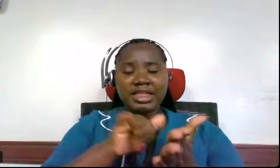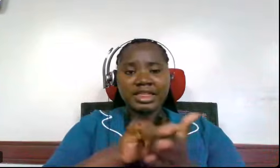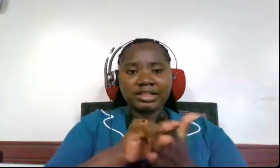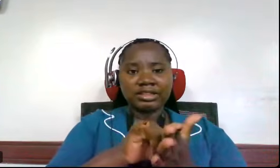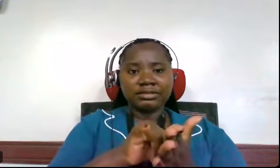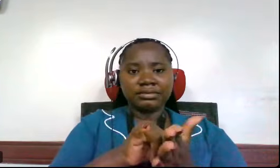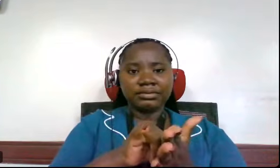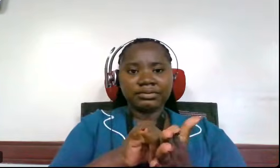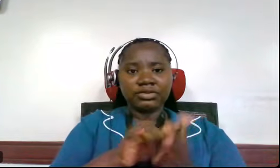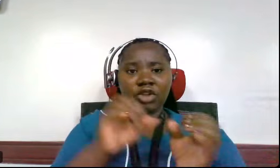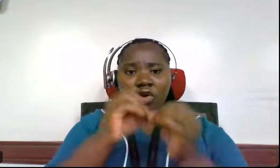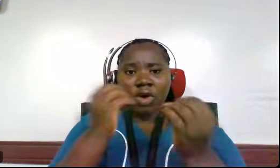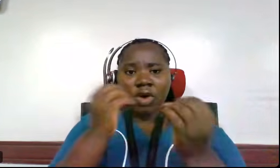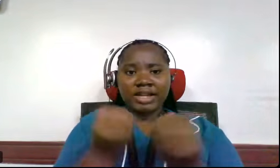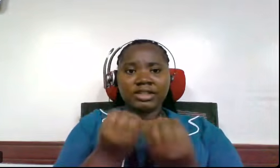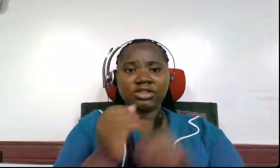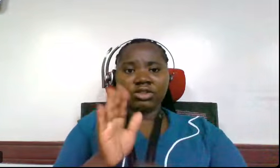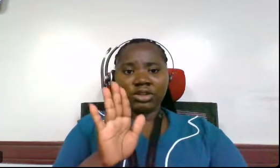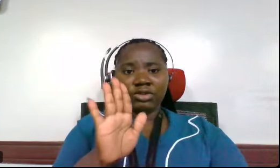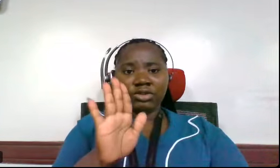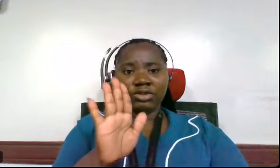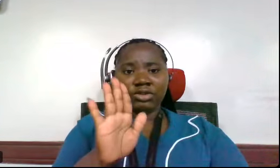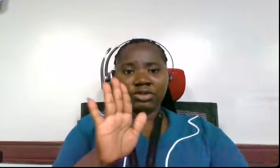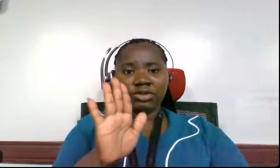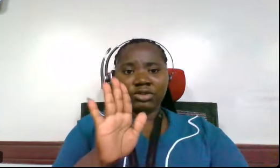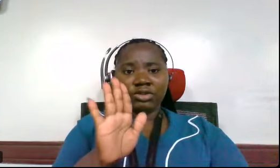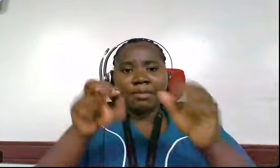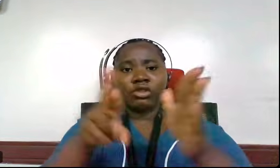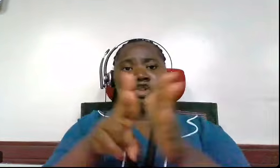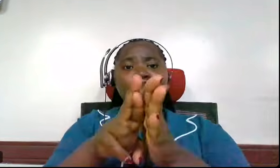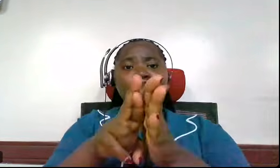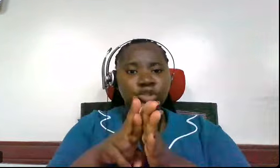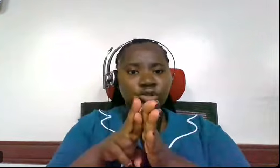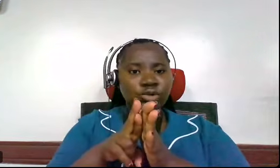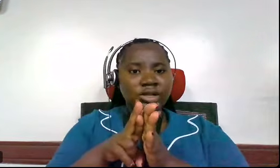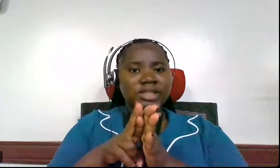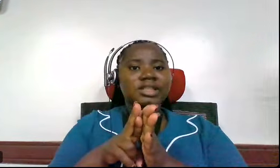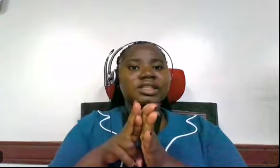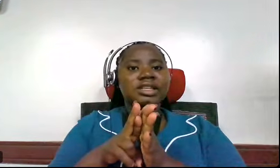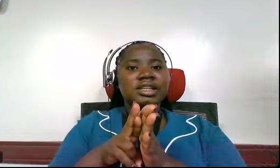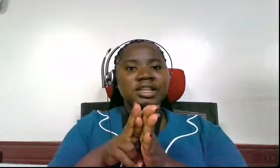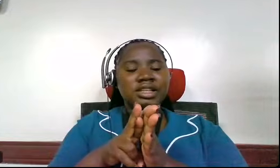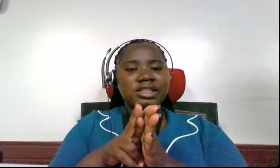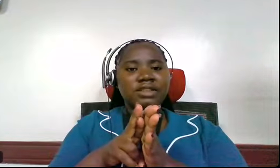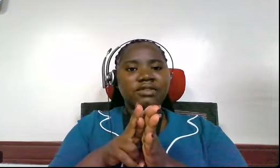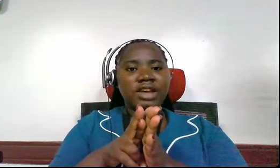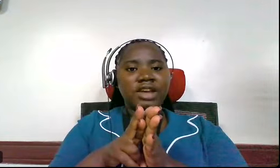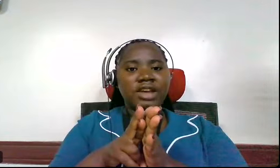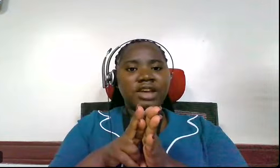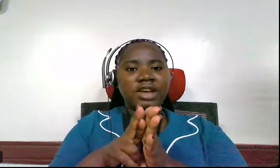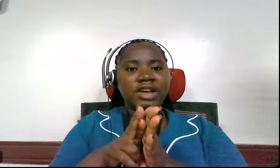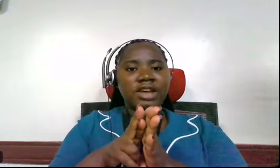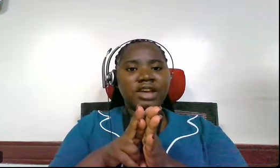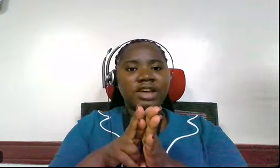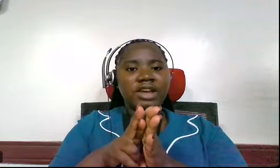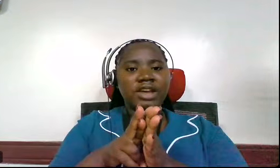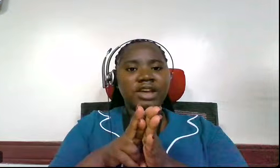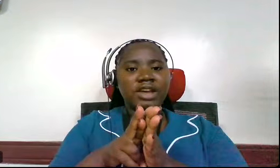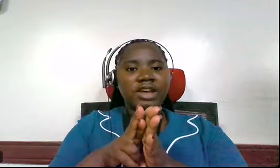your organization will be able to receive donation across, because remember, for an organization to give